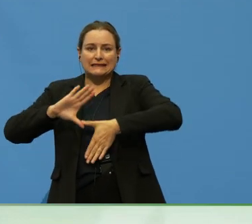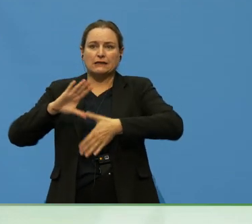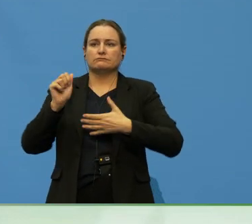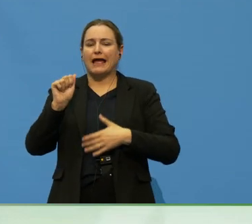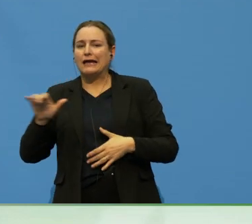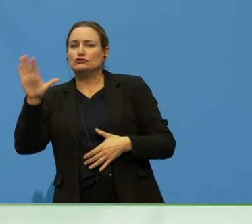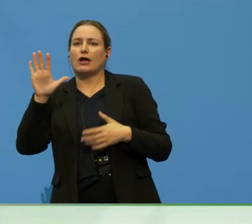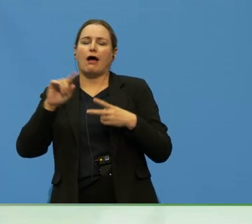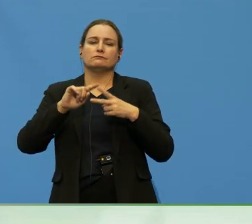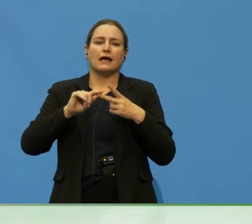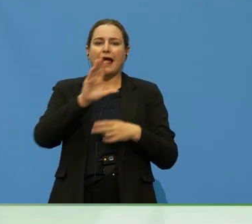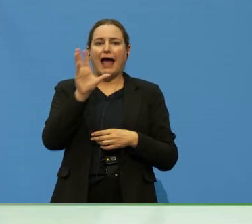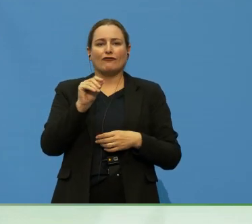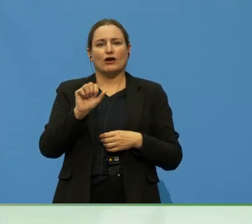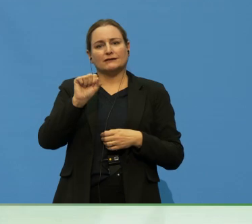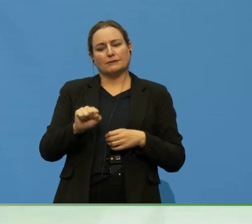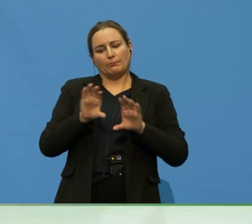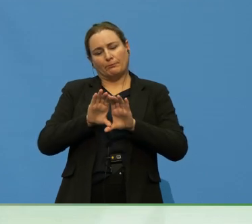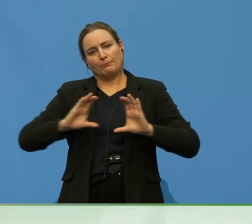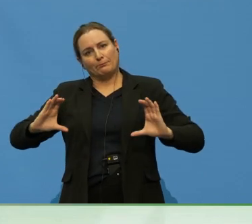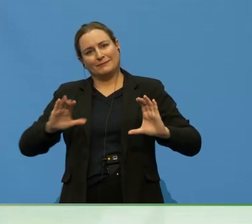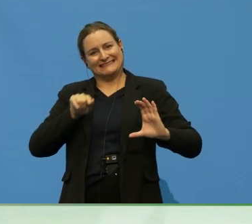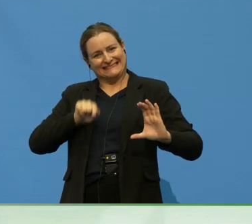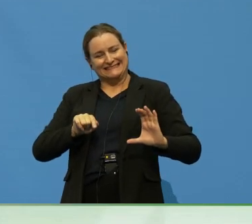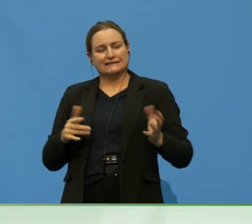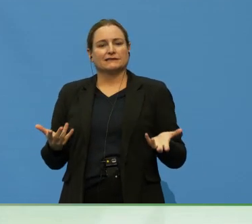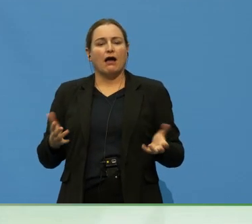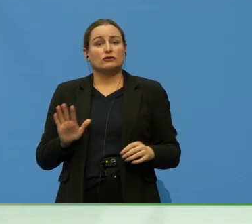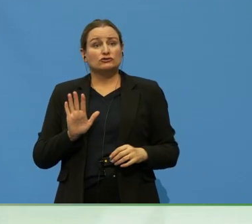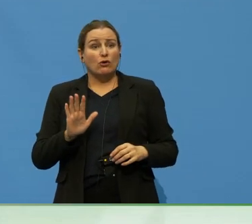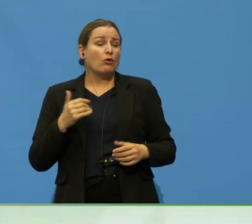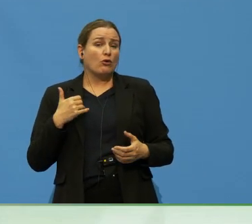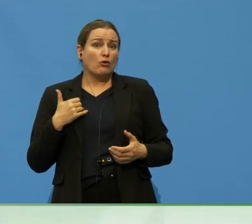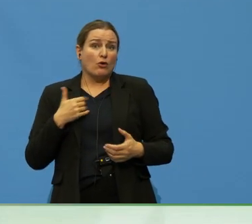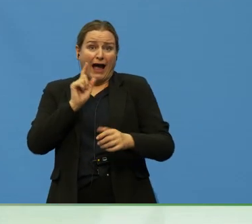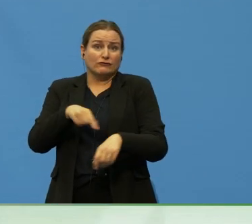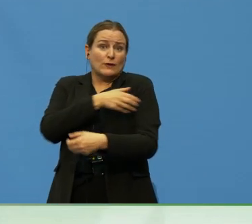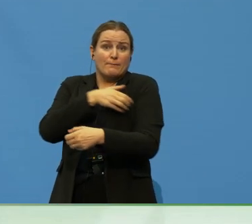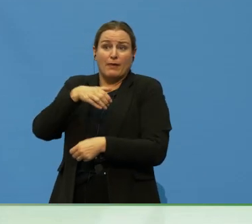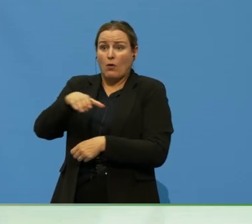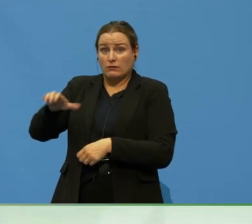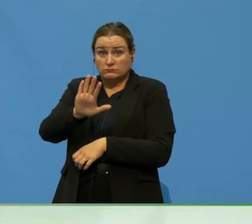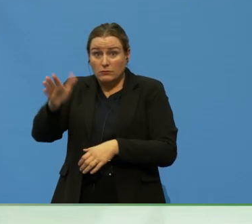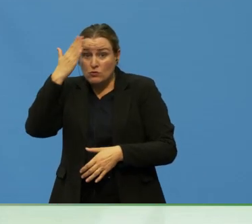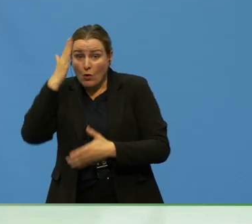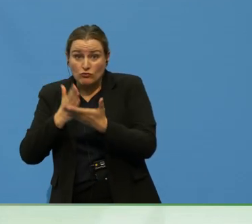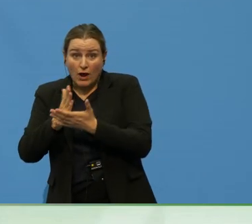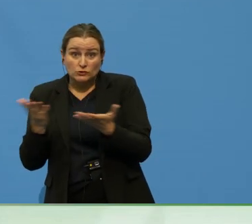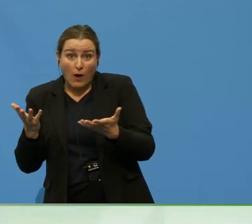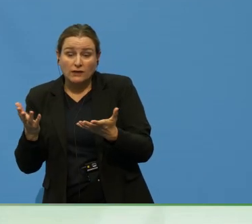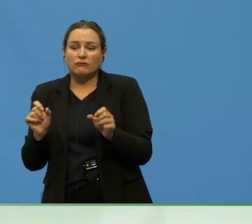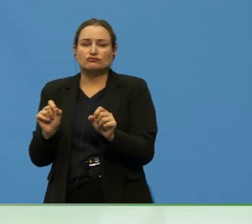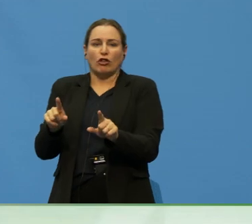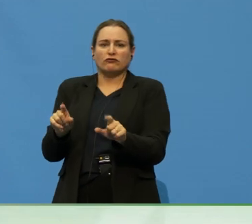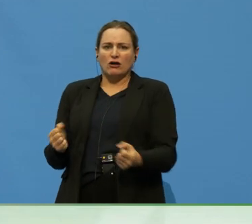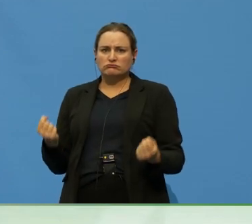in sub-Saharan Africa. So it all starts with the people and empowering people to know what their rights are, giving them some